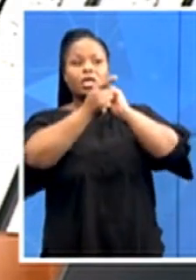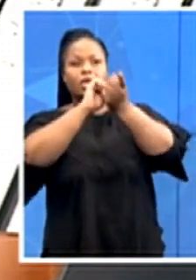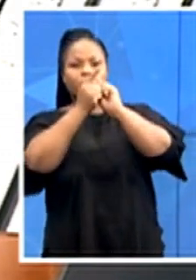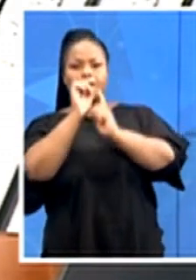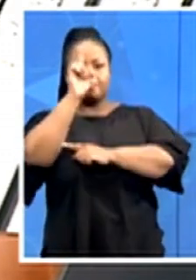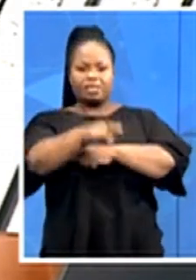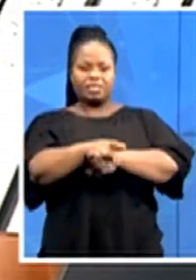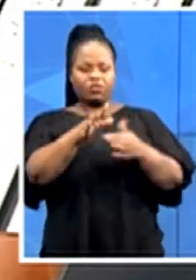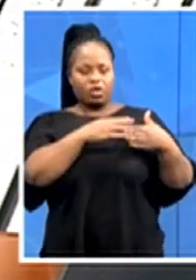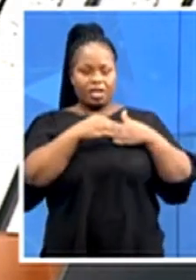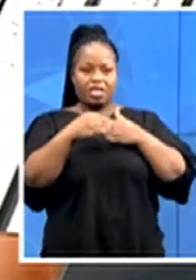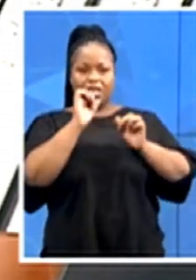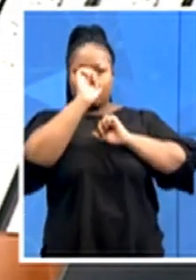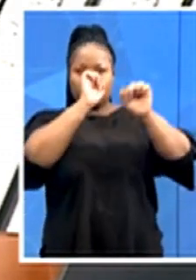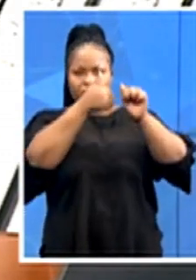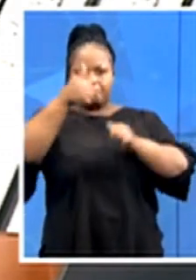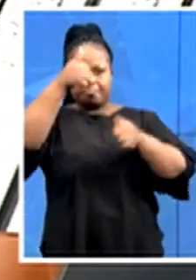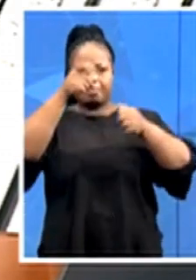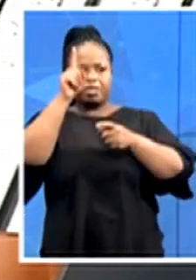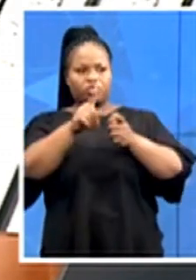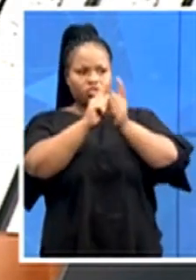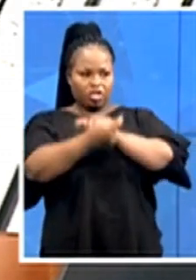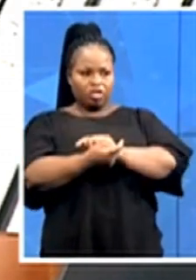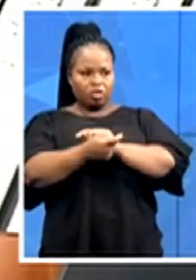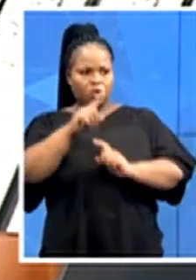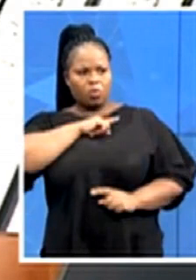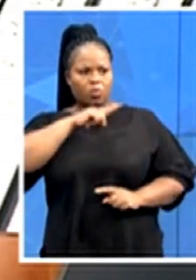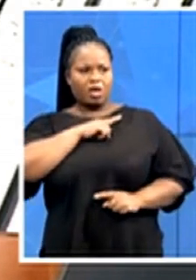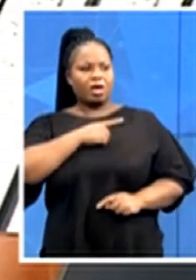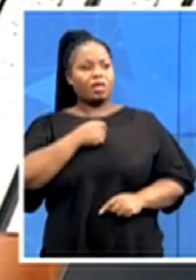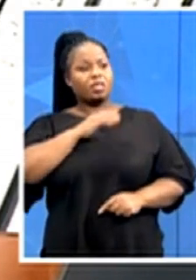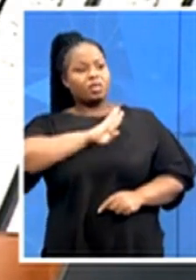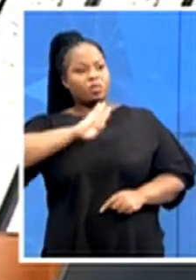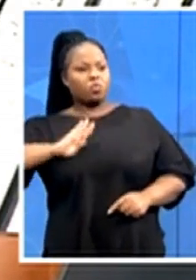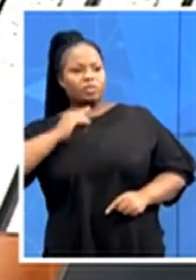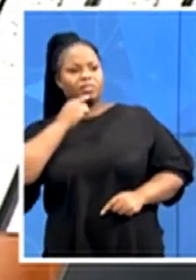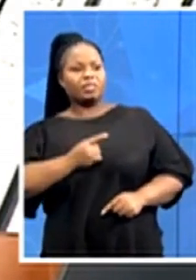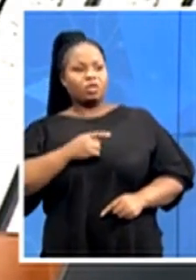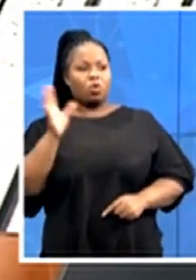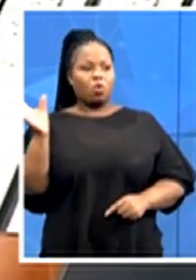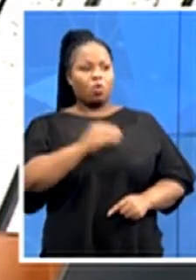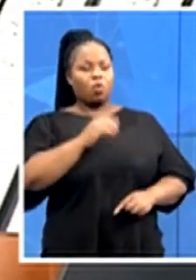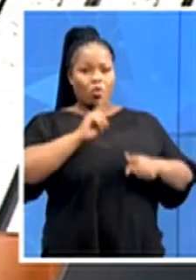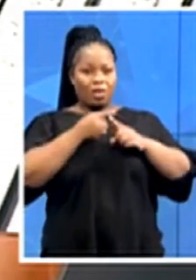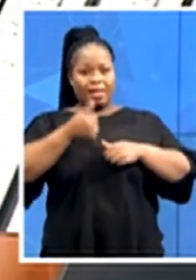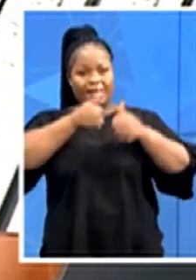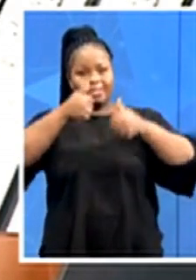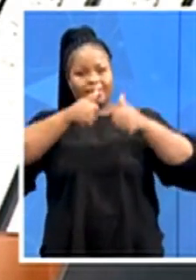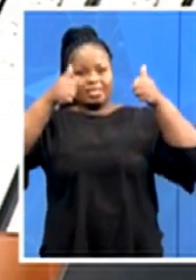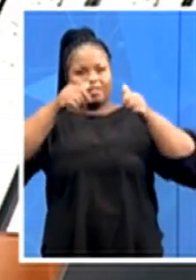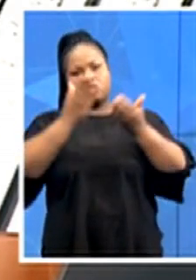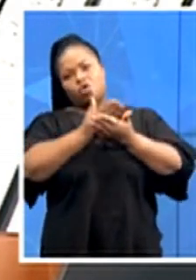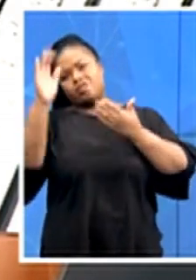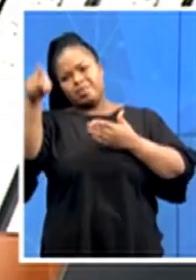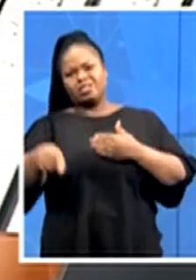further be directed to remove all ESCOM executives facing allegations of corruption and other